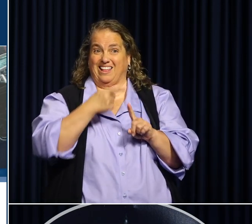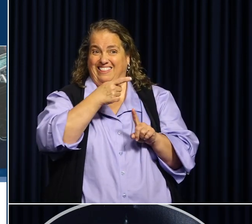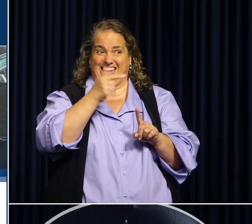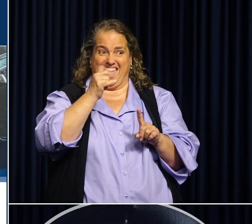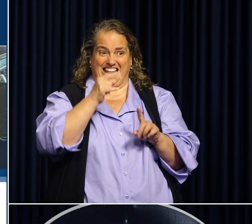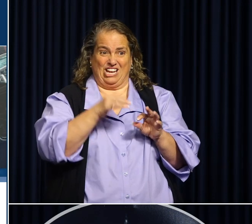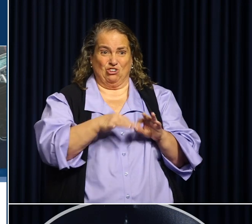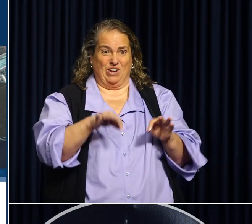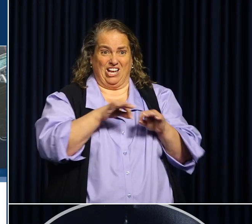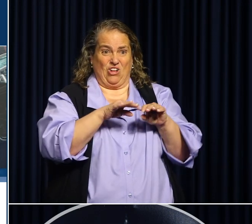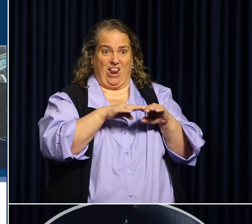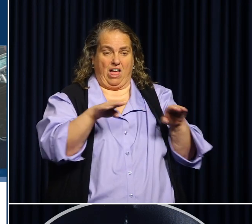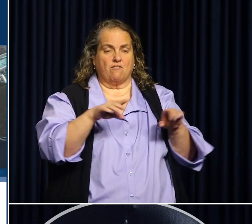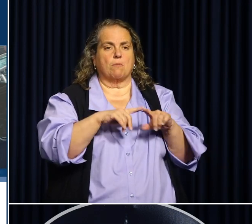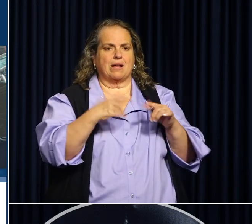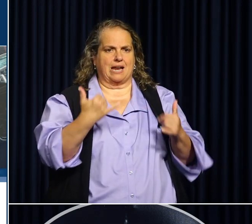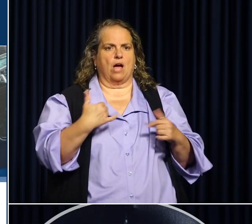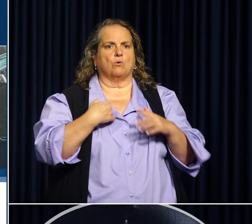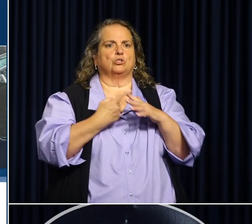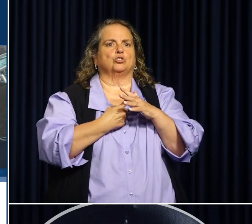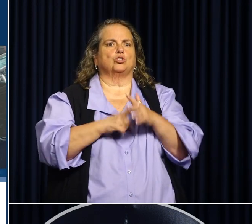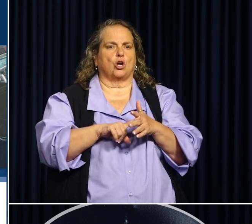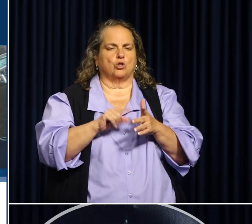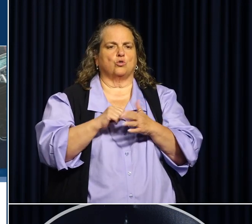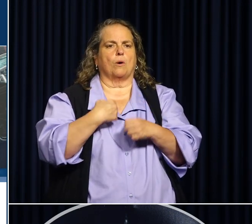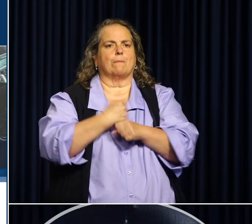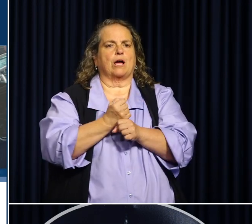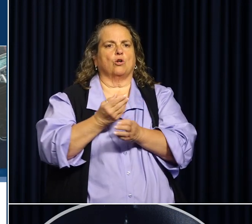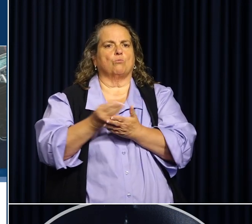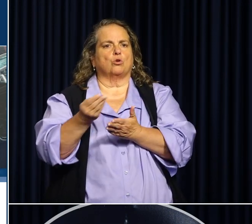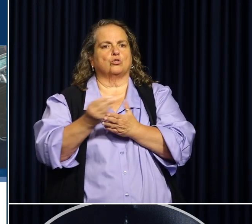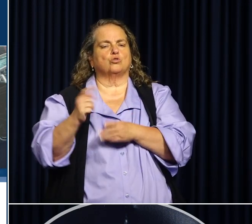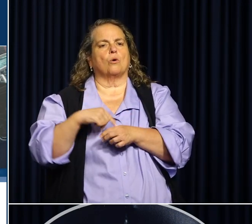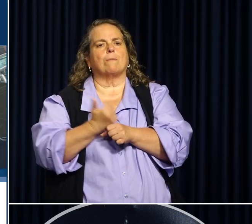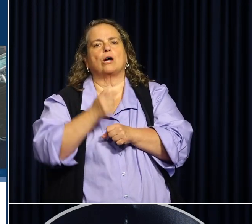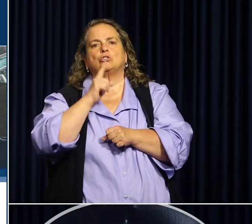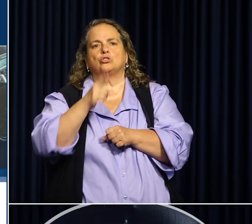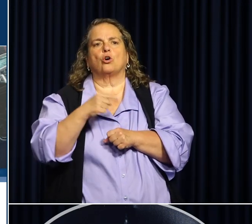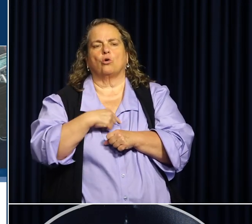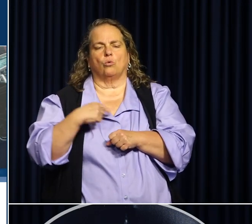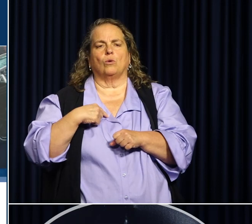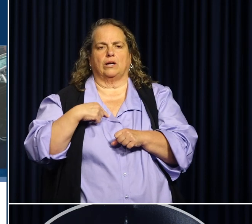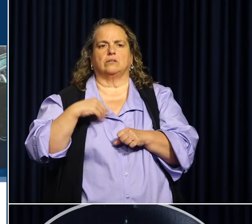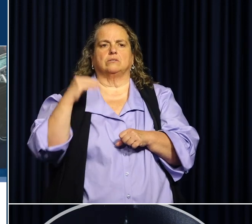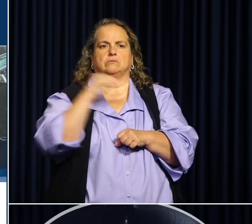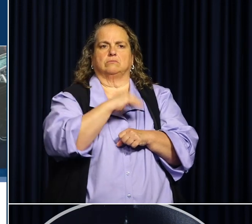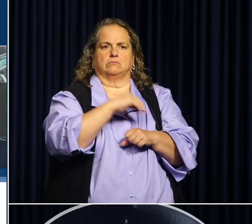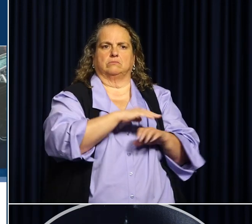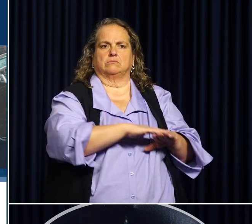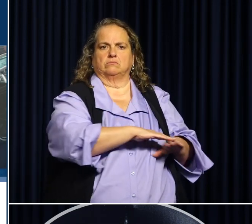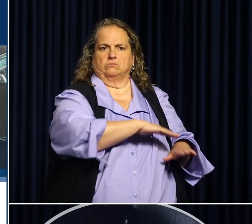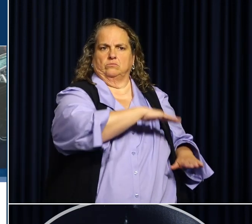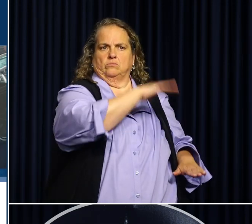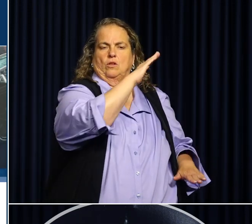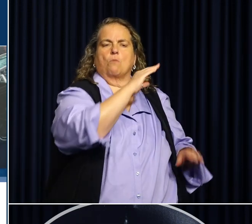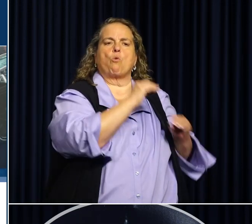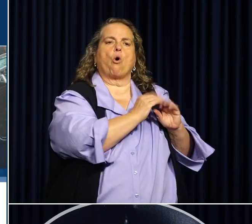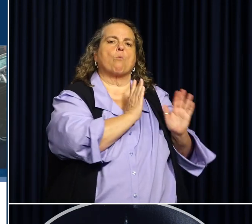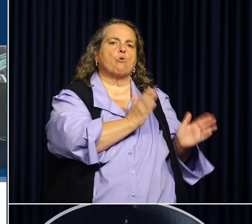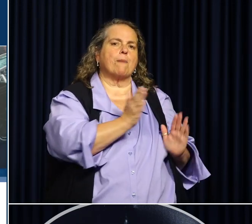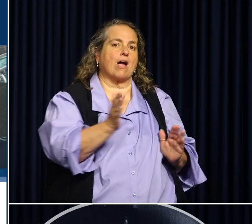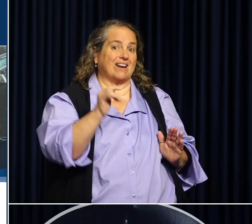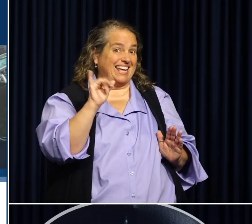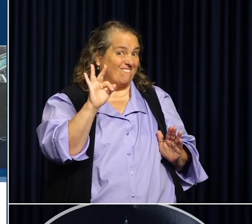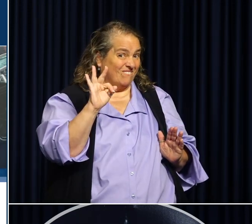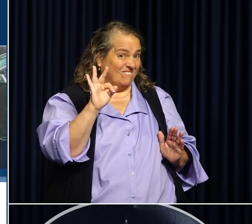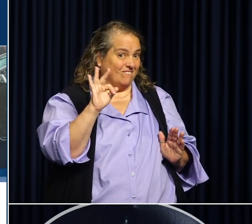level, but we are already starting to make the purchases to make sure that we are stockpiled, is not the right word, but prepared if